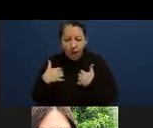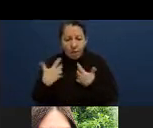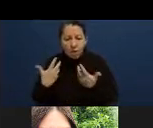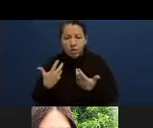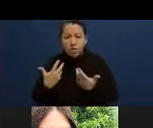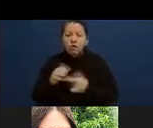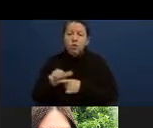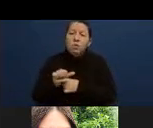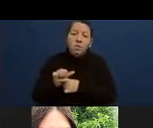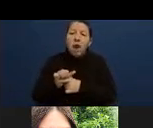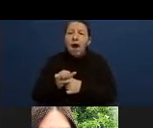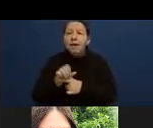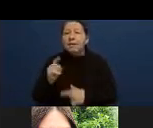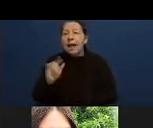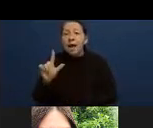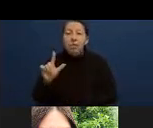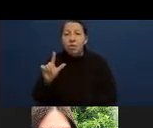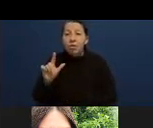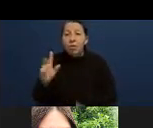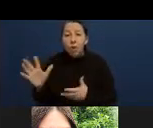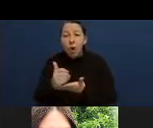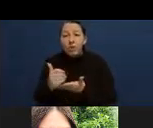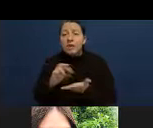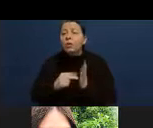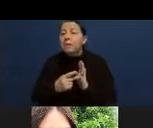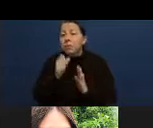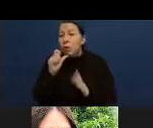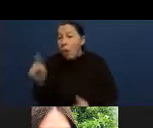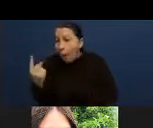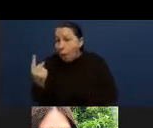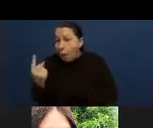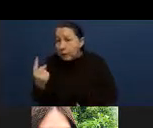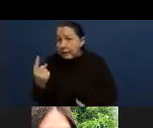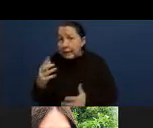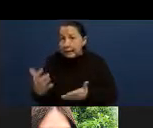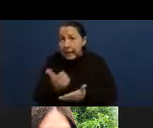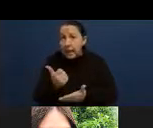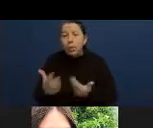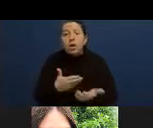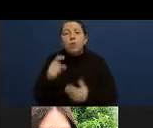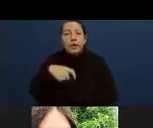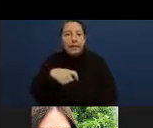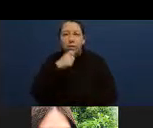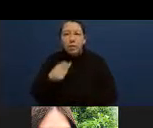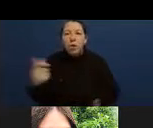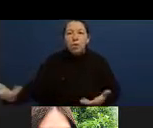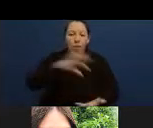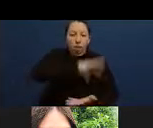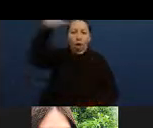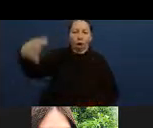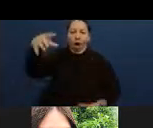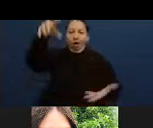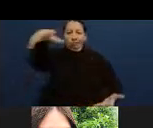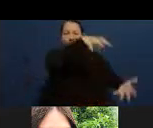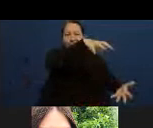ethical harvesting, meaning taking no more than needed. We provide for others in our family and in our community.